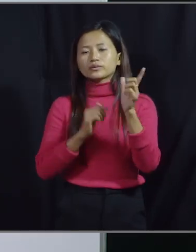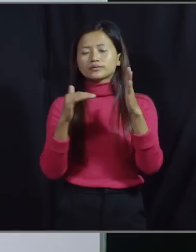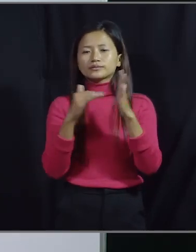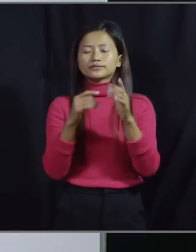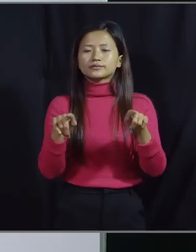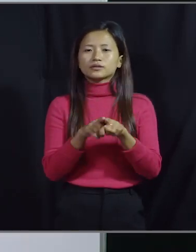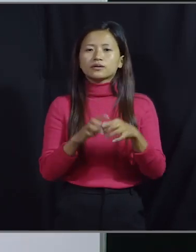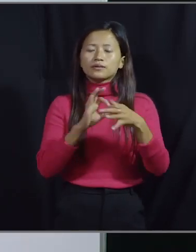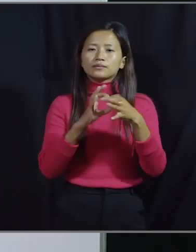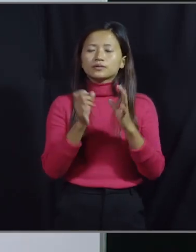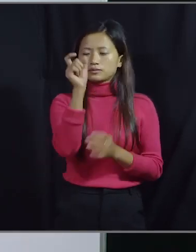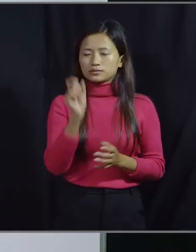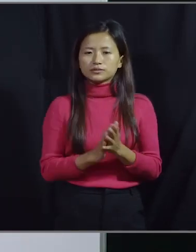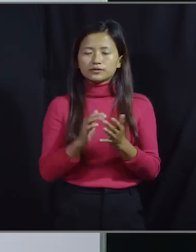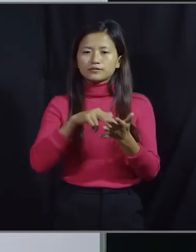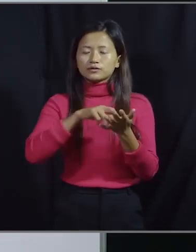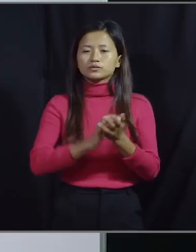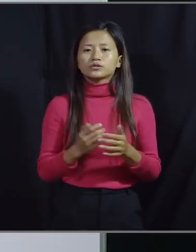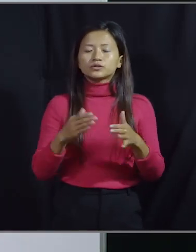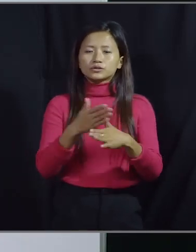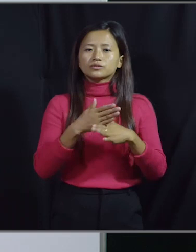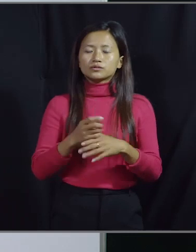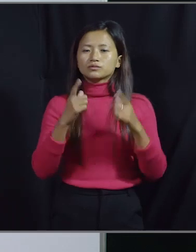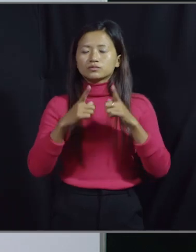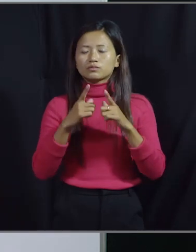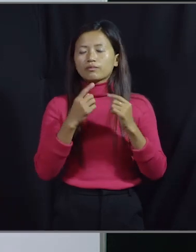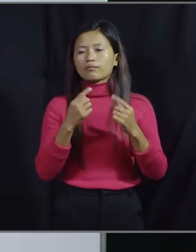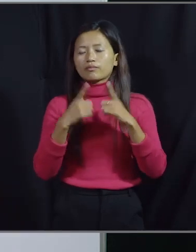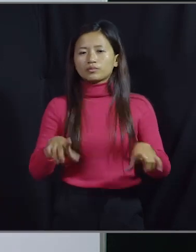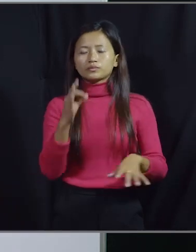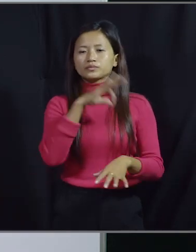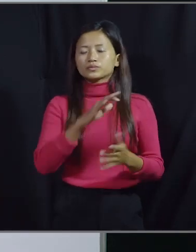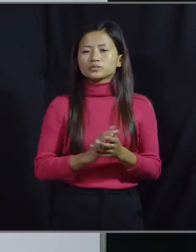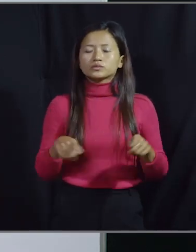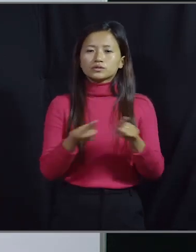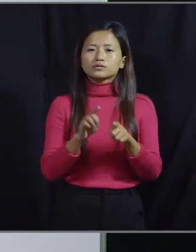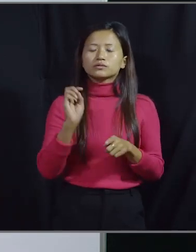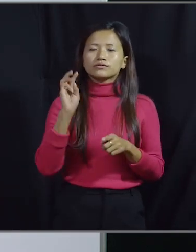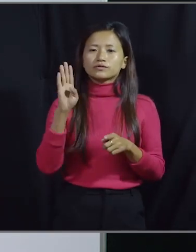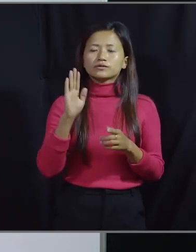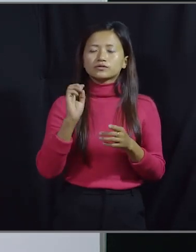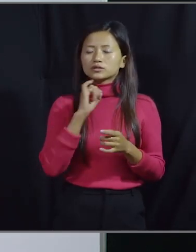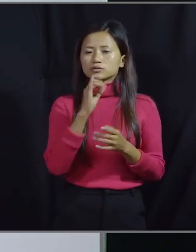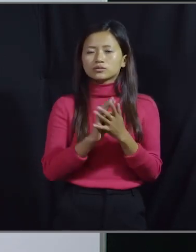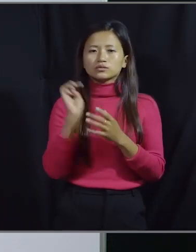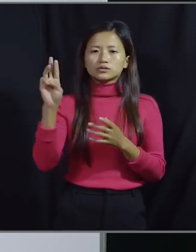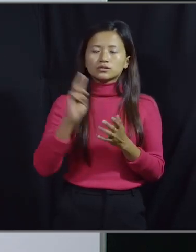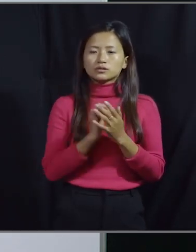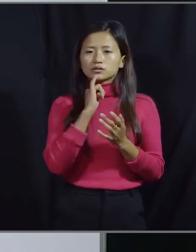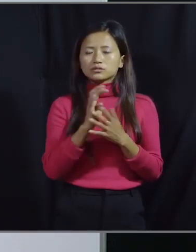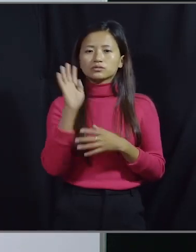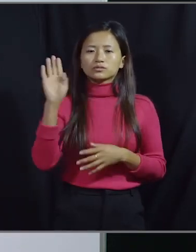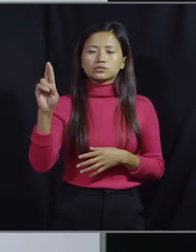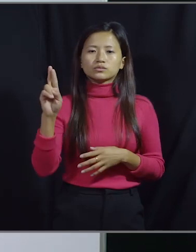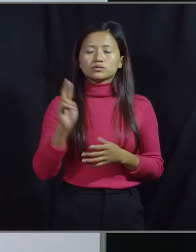are partners in a firm sharing profits and losses in the ratio of 5:3:2. They decide to